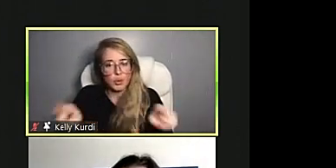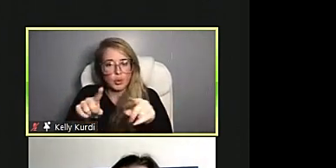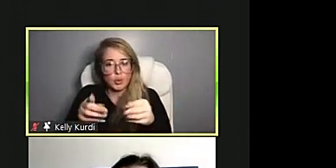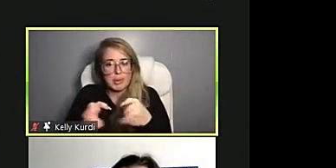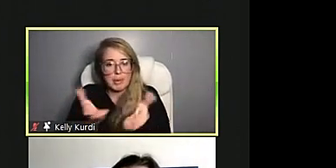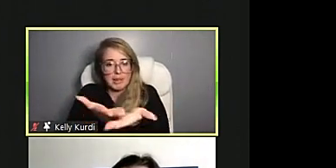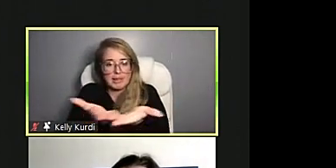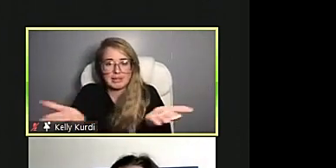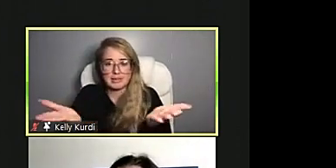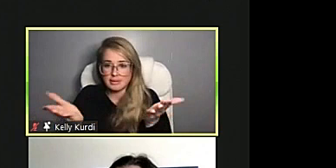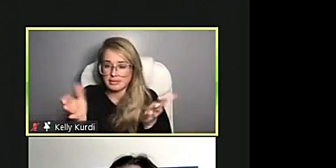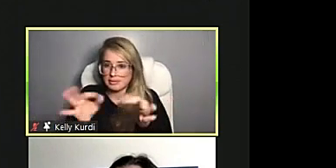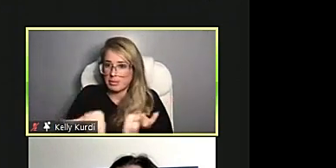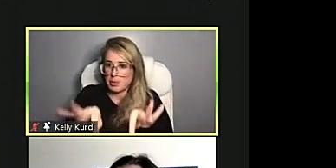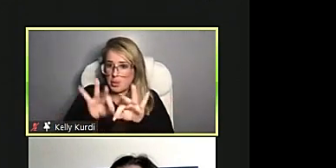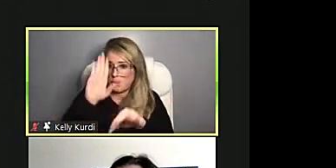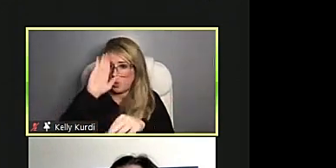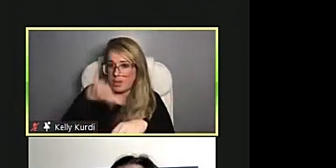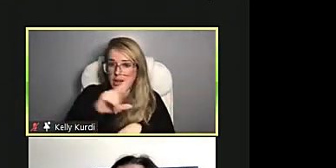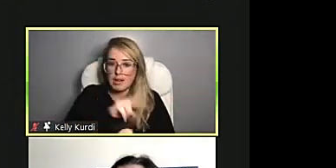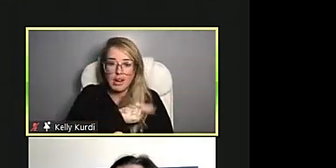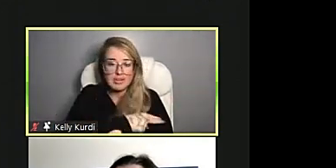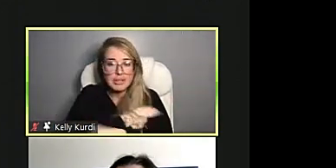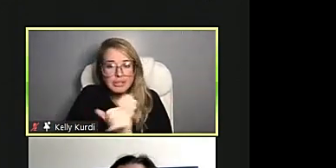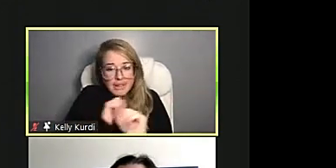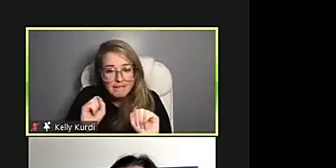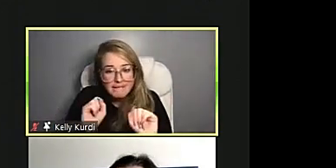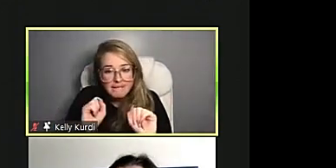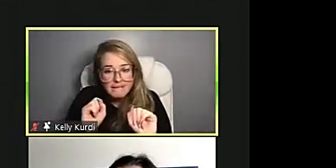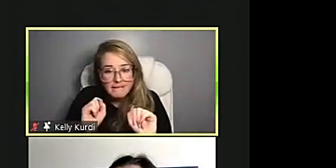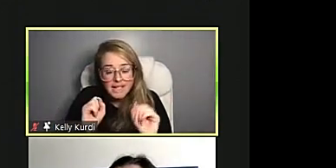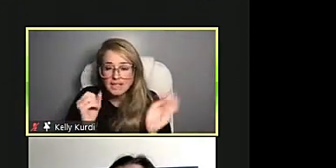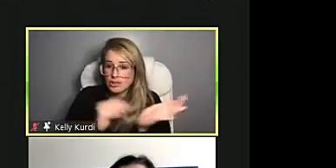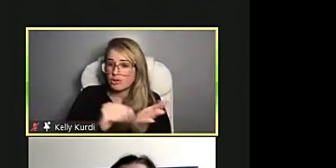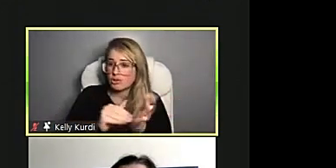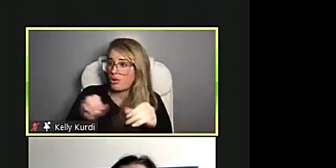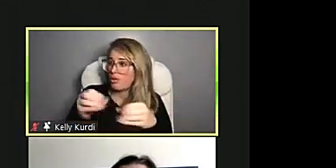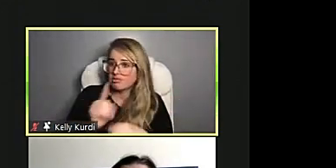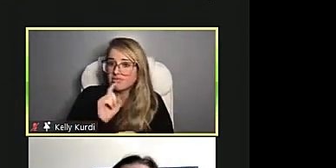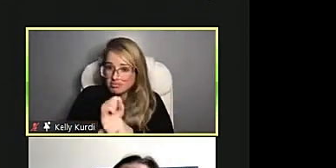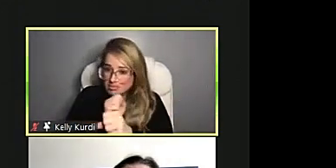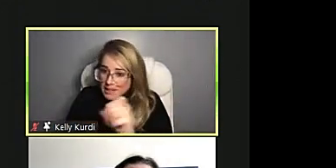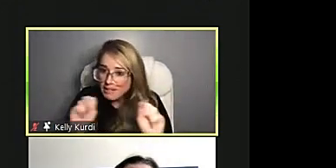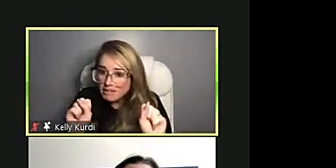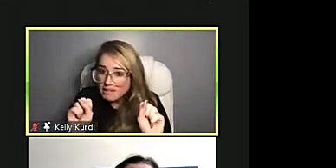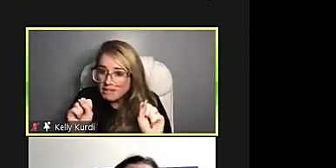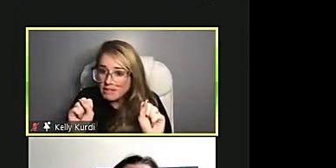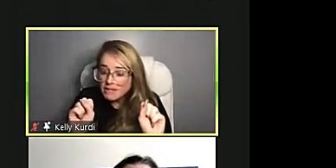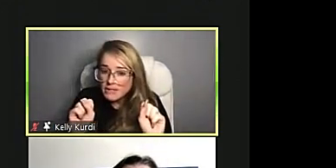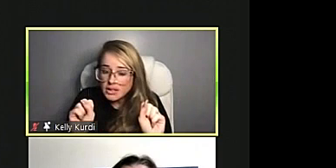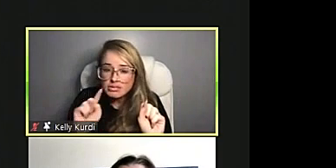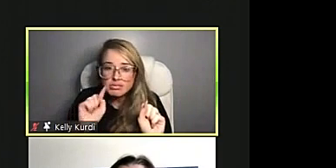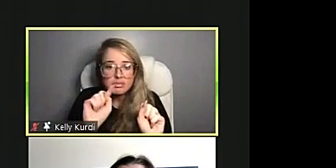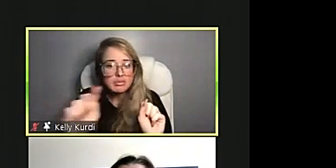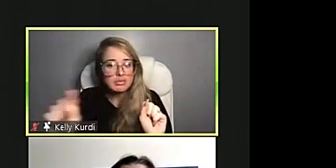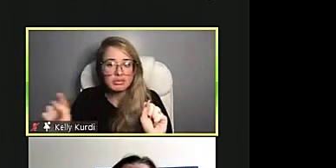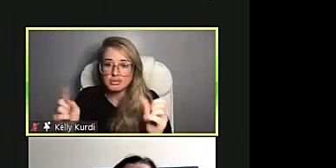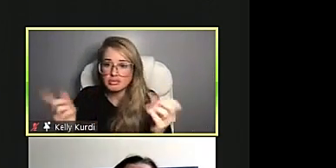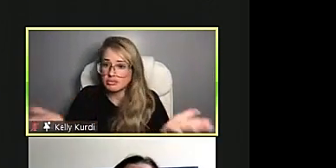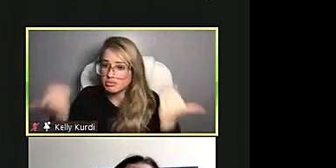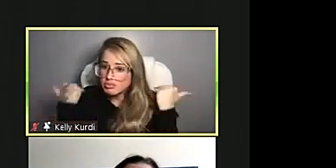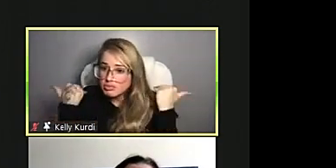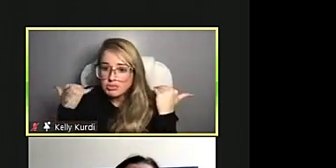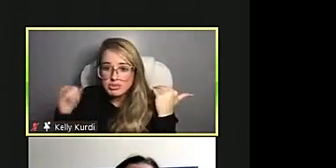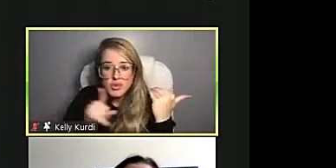that, our hospitals are safe. Our doctors' offices are safe places. And it is